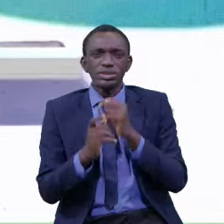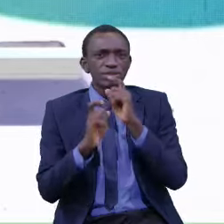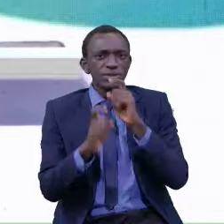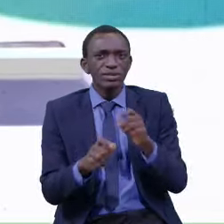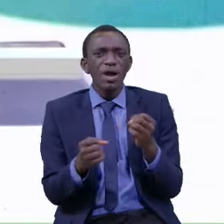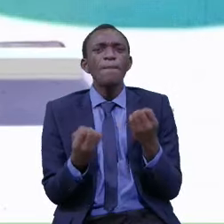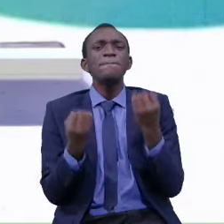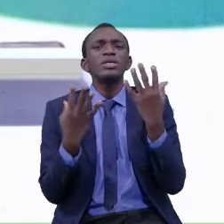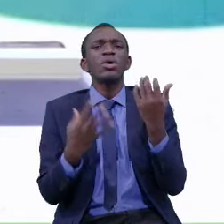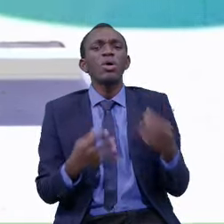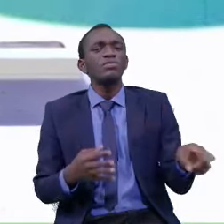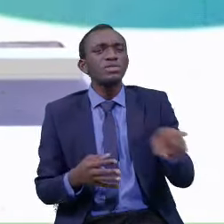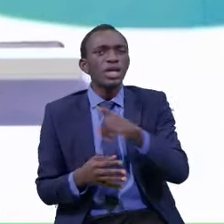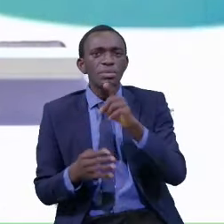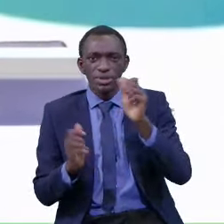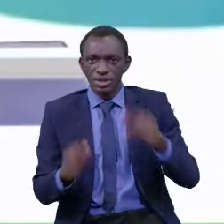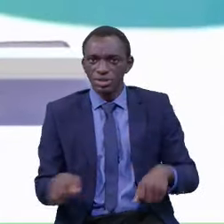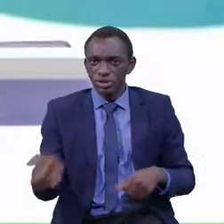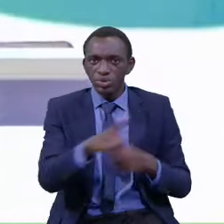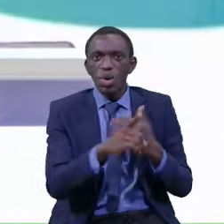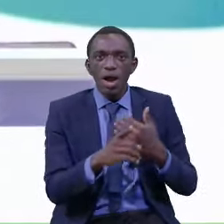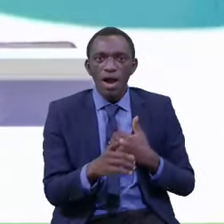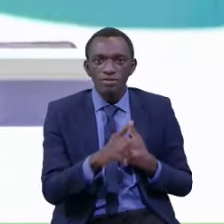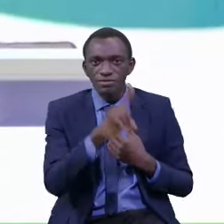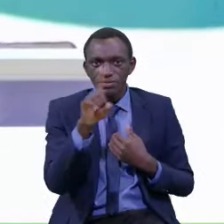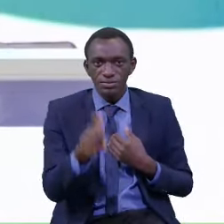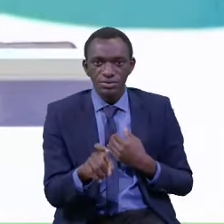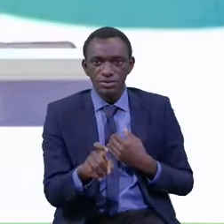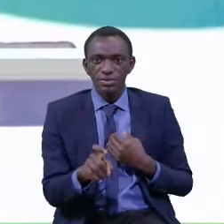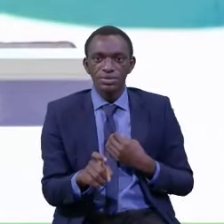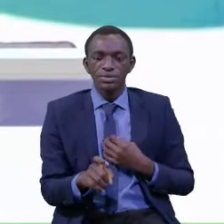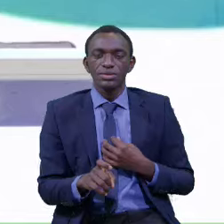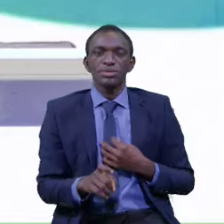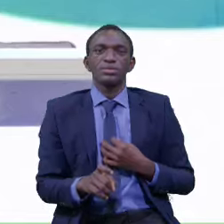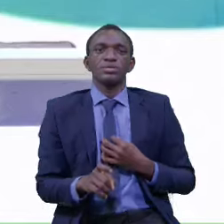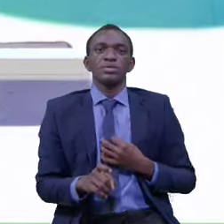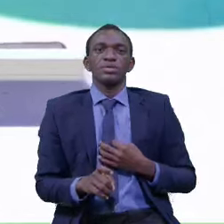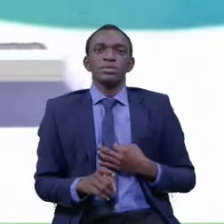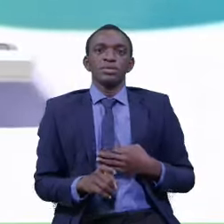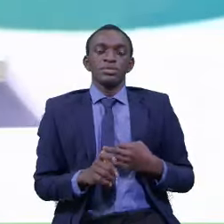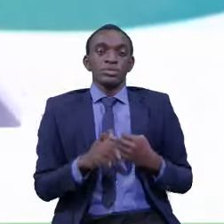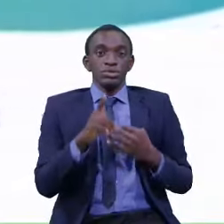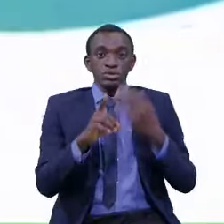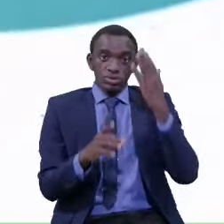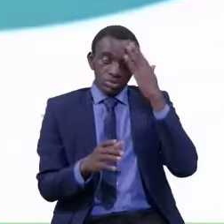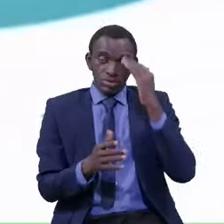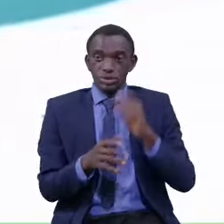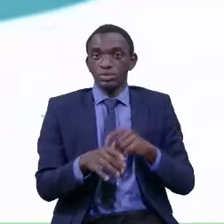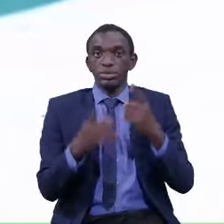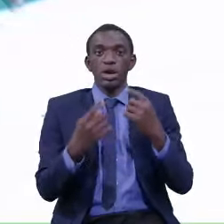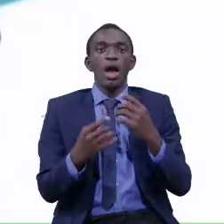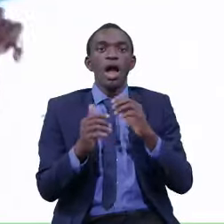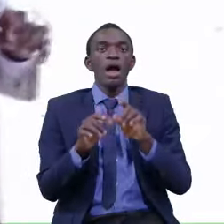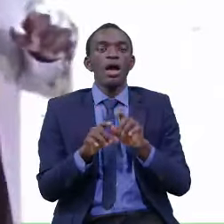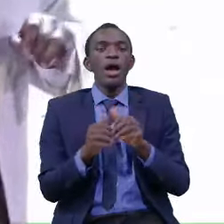you have? Depending on how you profit in the ministry. Pick up one man,